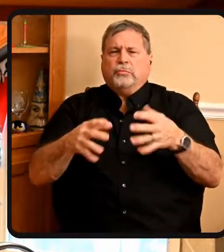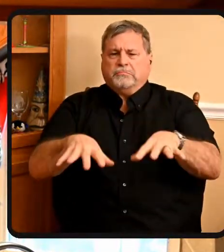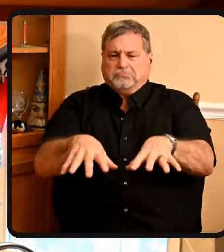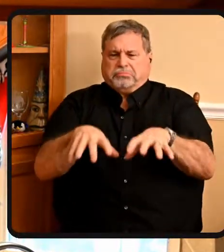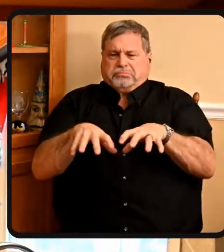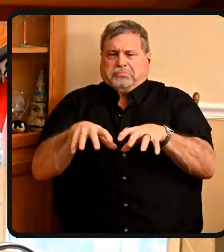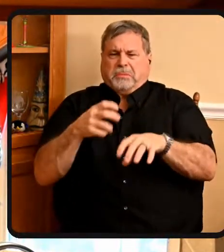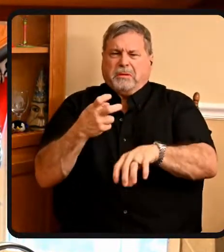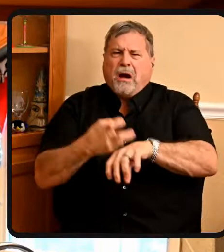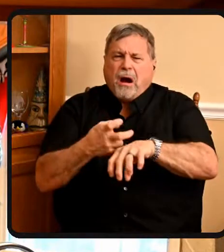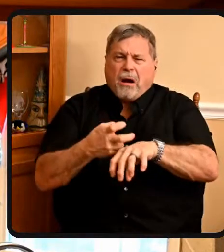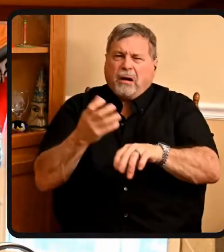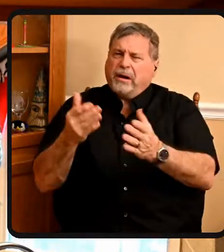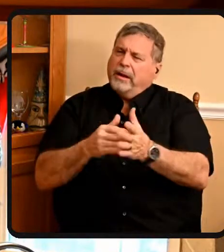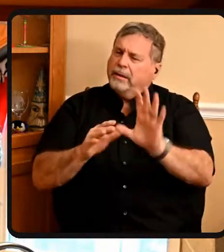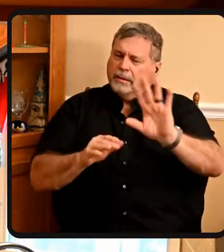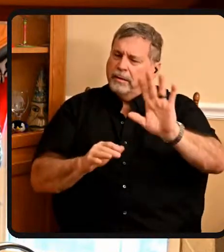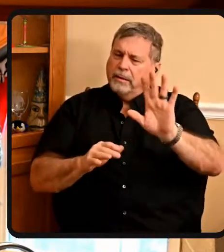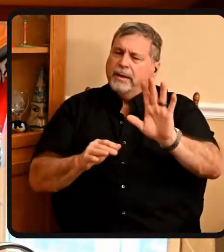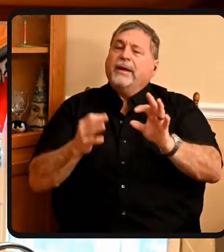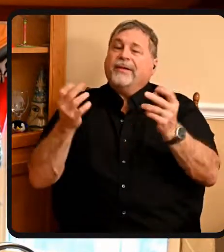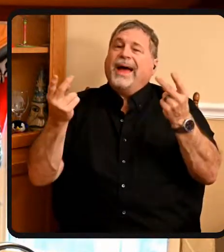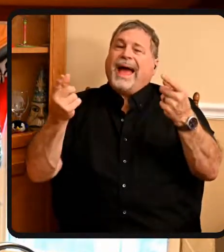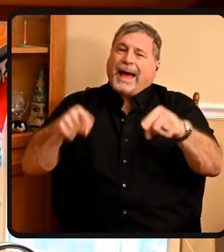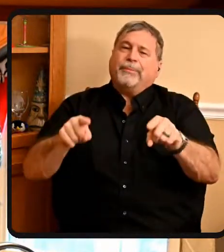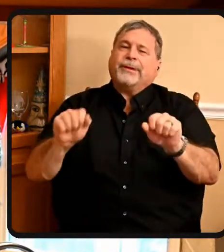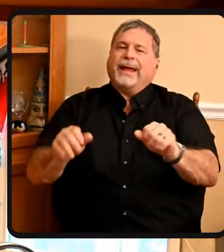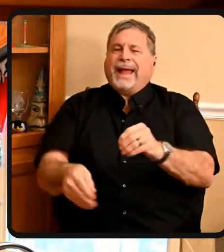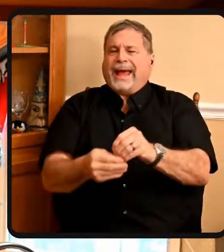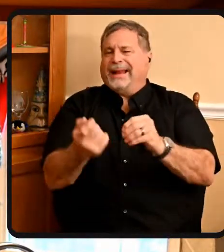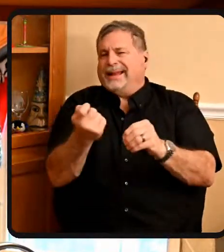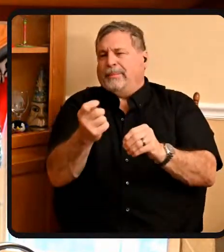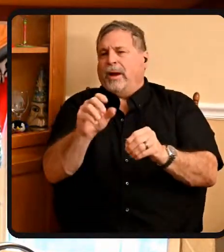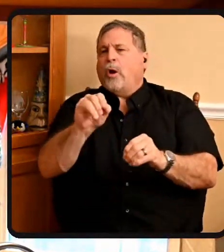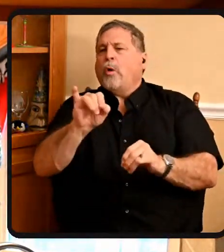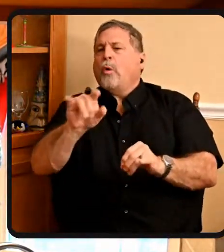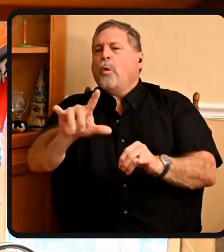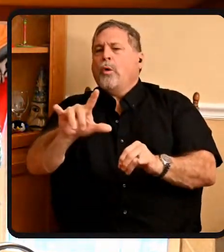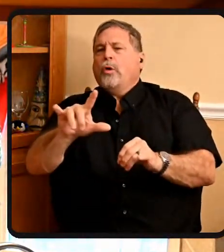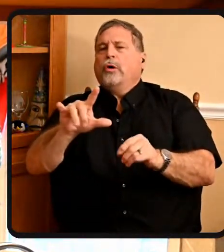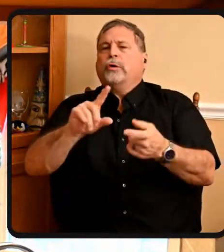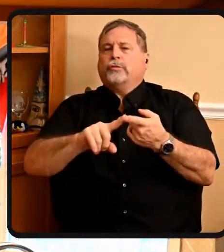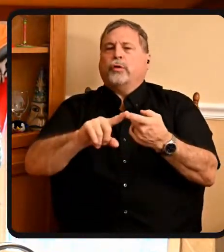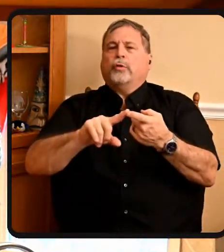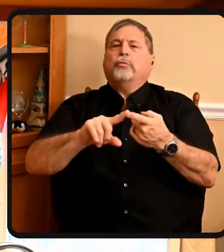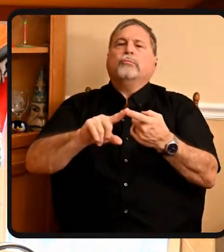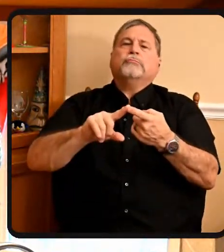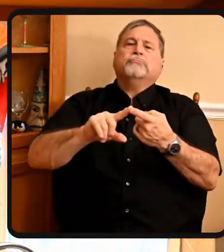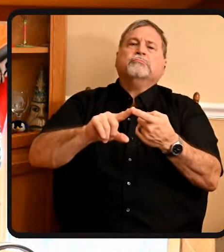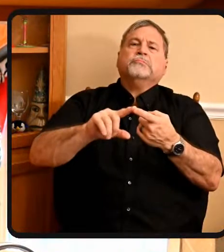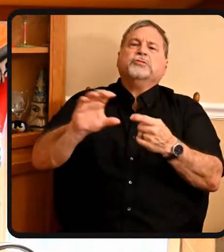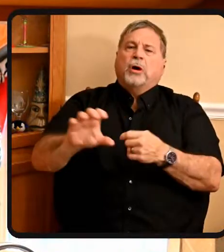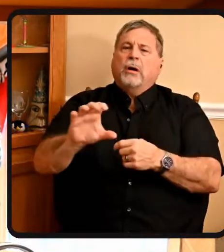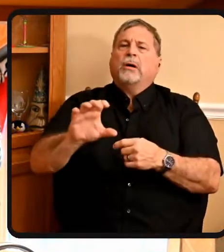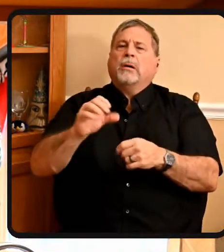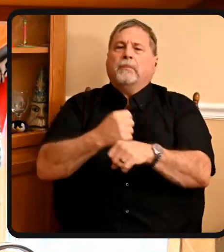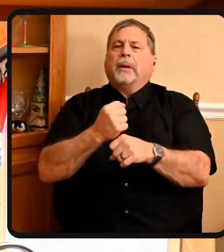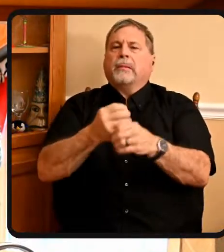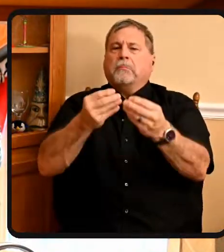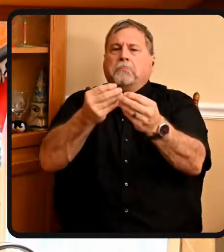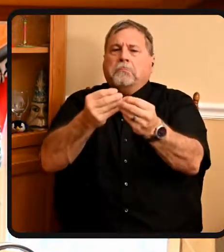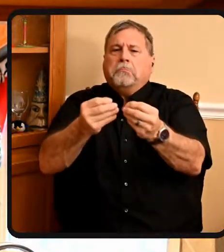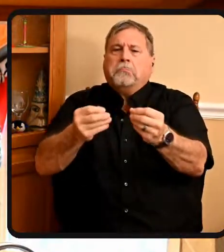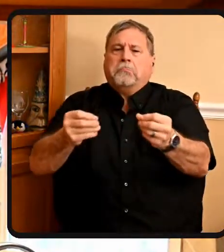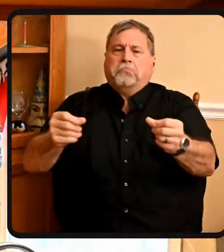want the chocolate to seize up or just become hard again. If that happens, you can add a little bit of oil to the cocoa and it'll